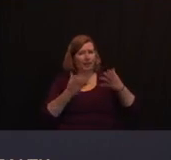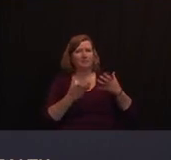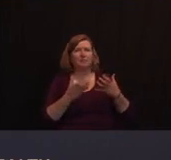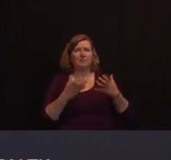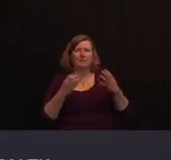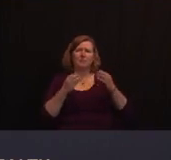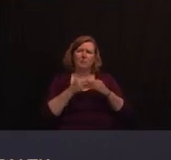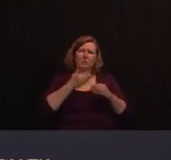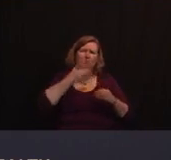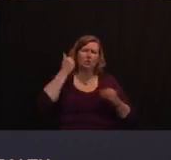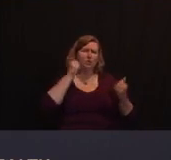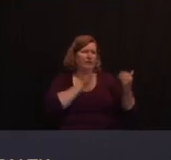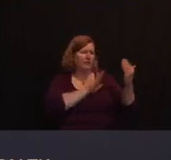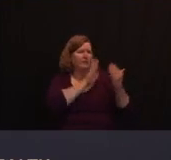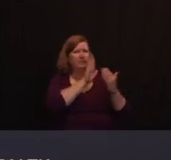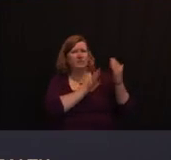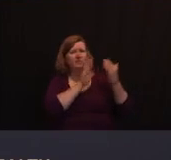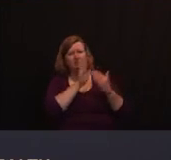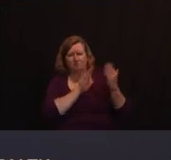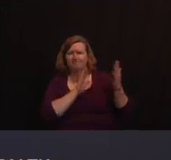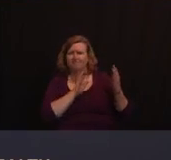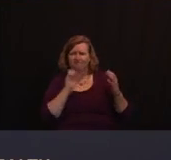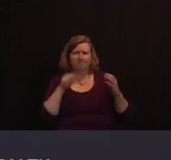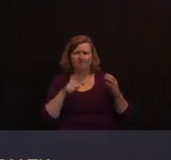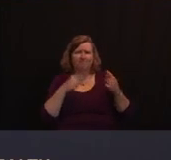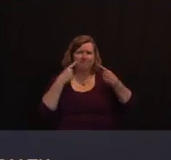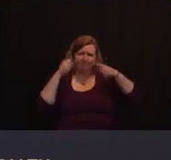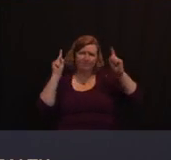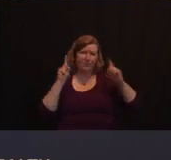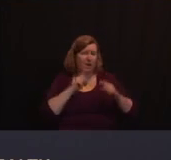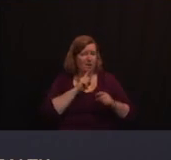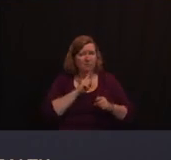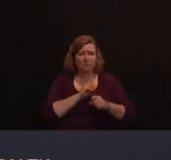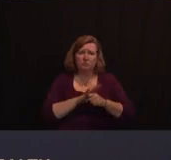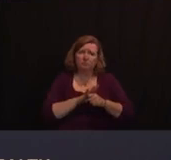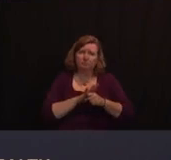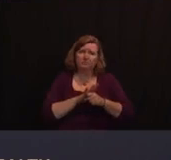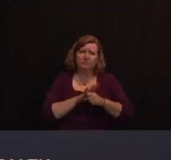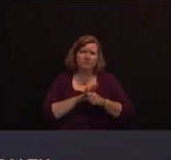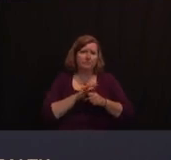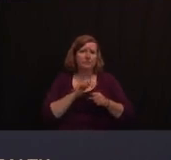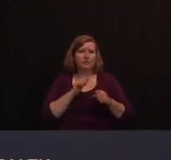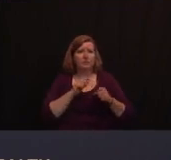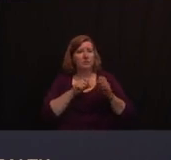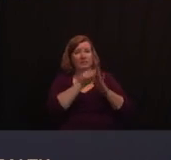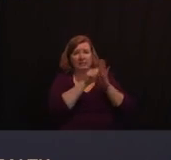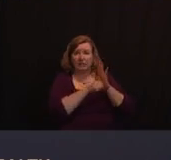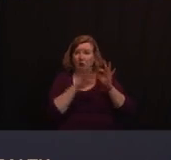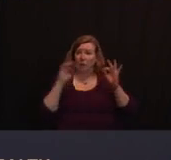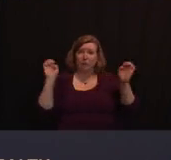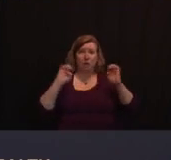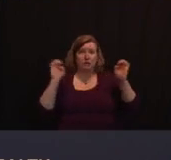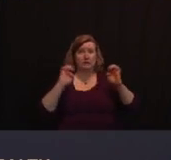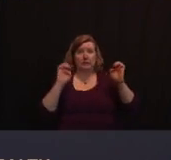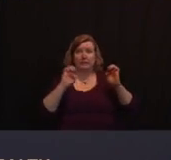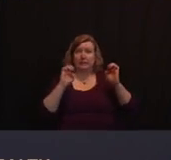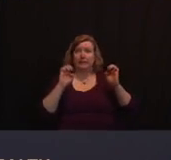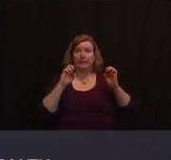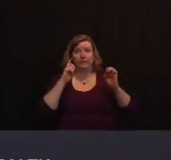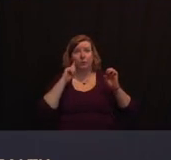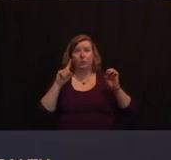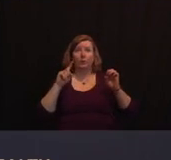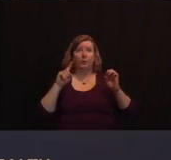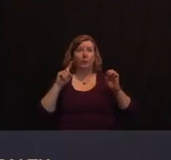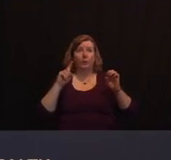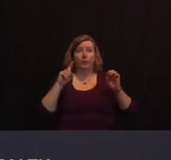it's face-to-face. I promise you, we will not keep the state of emergency or the healthcare emergency on the books for 1 minute